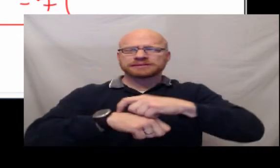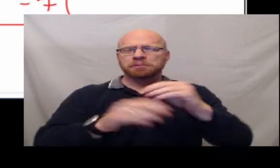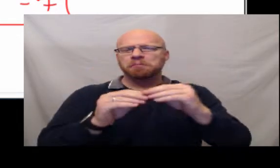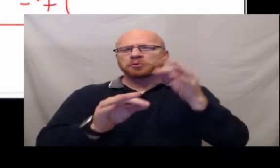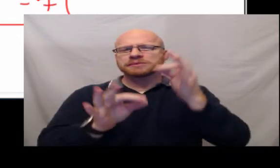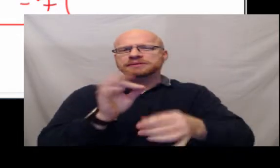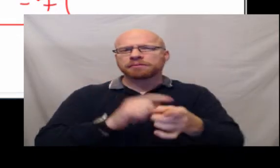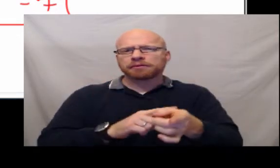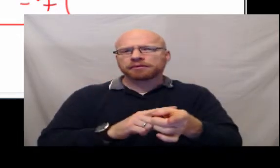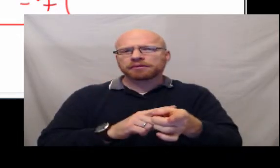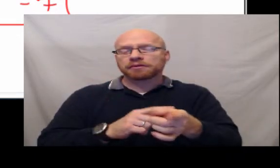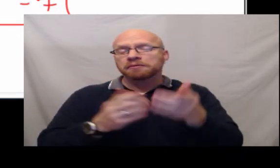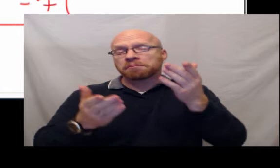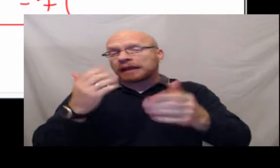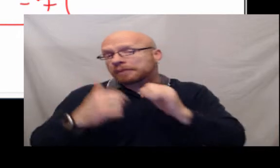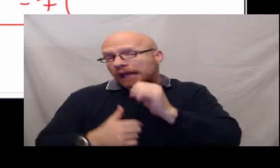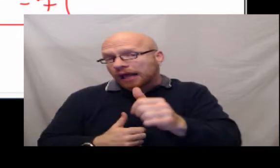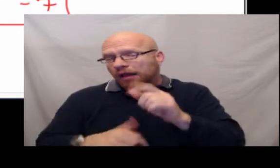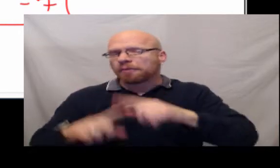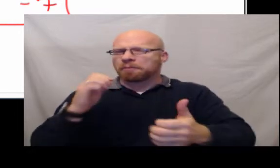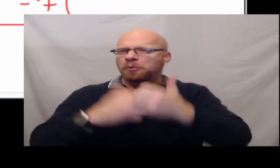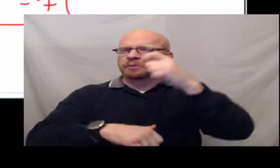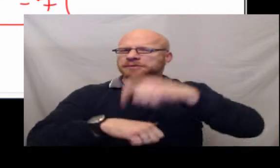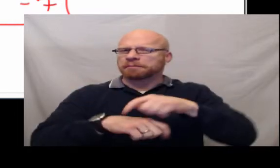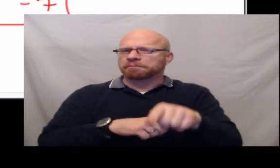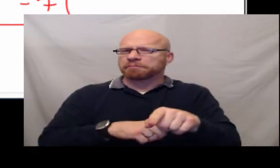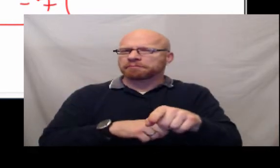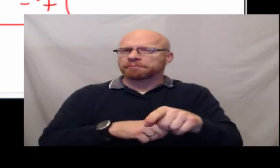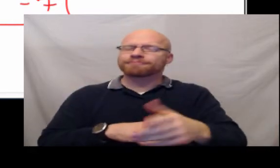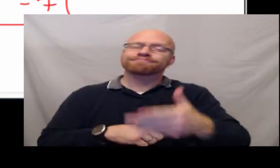out, most of the times the remaining